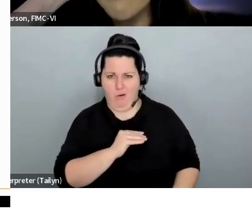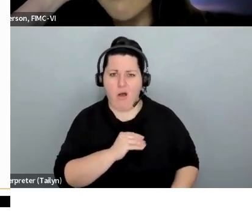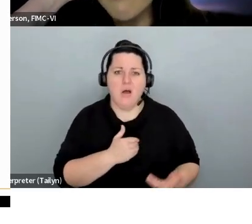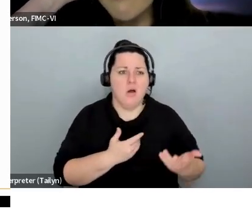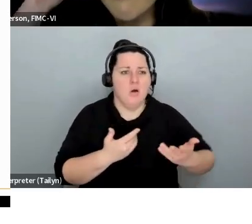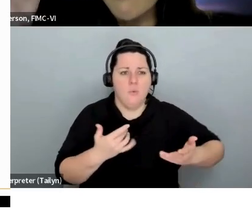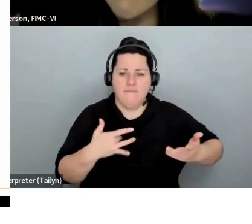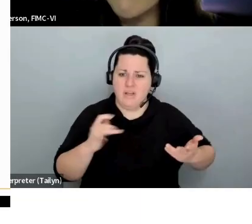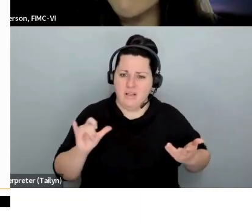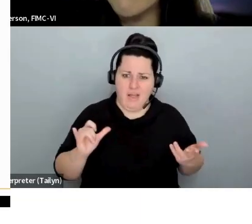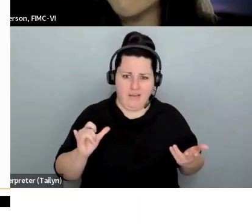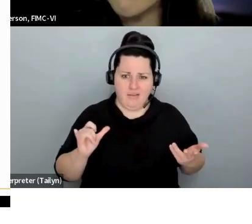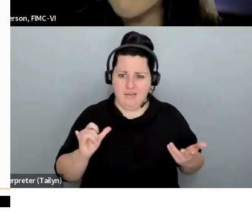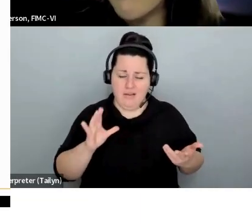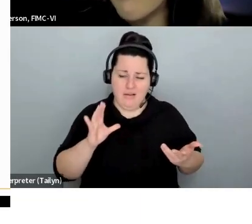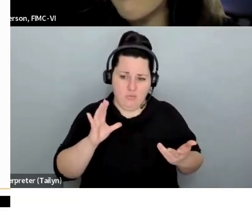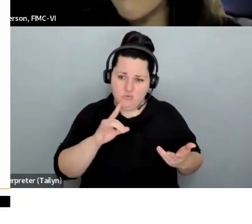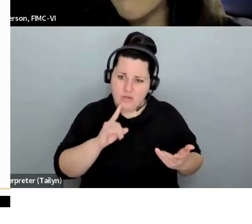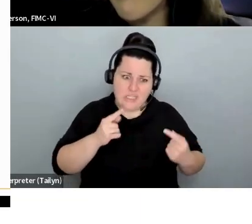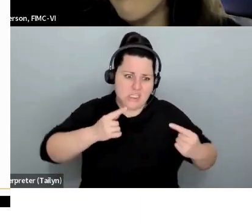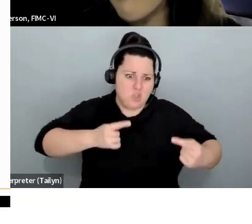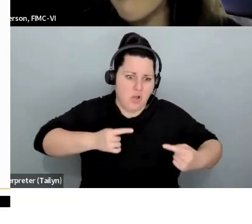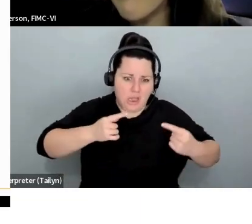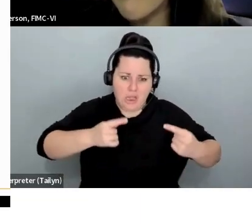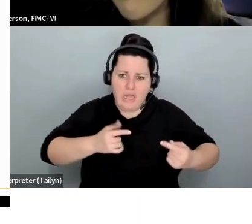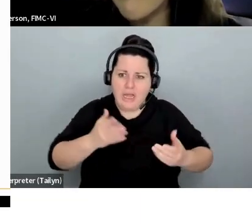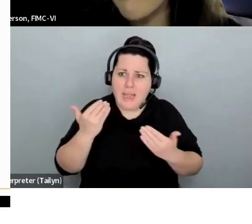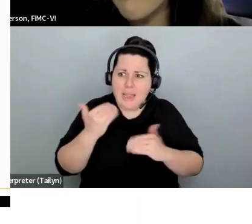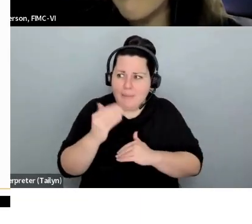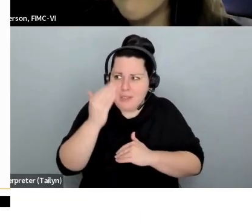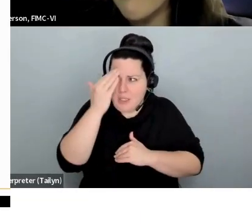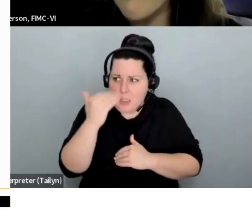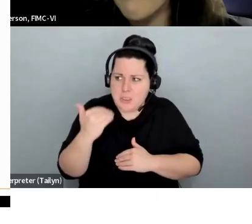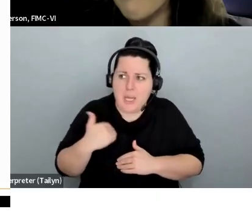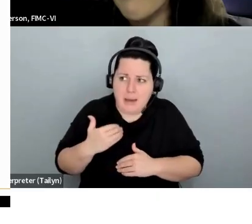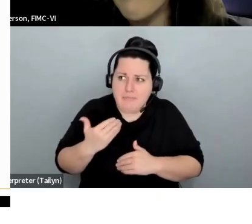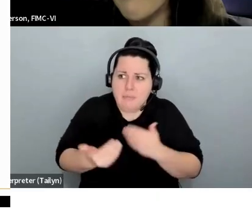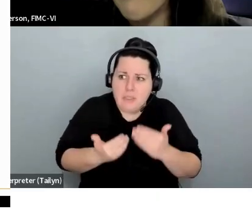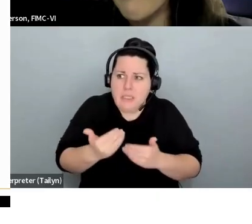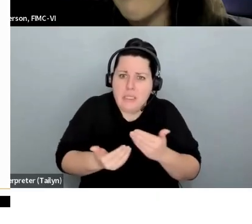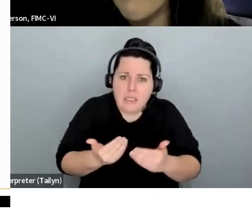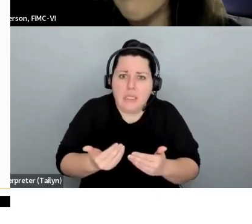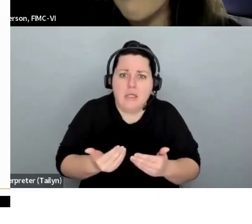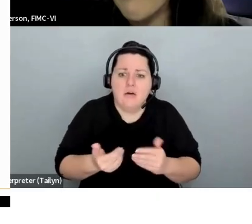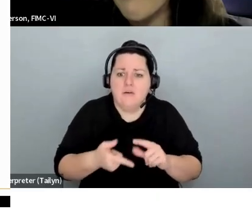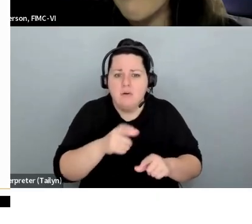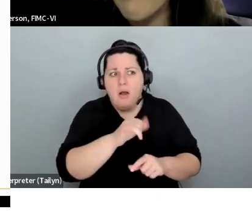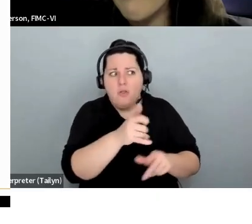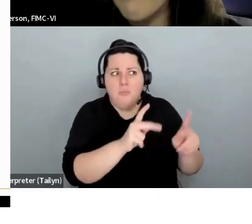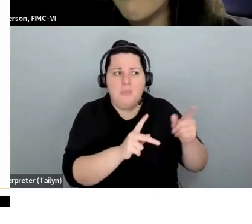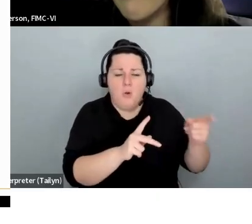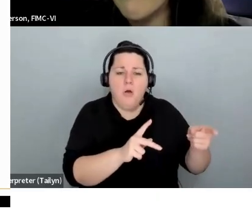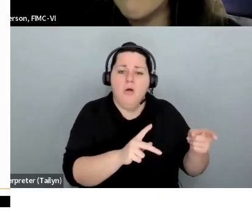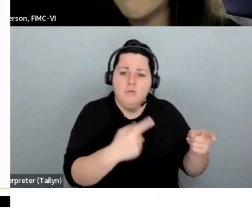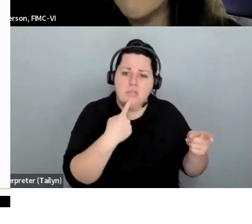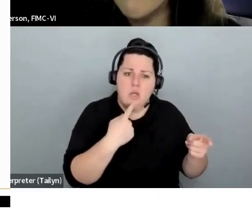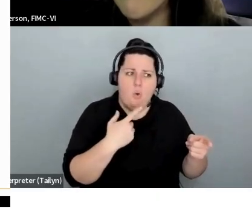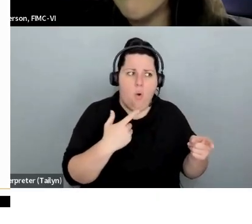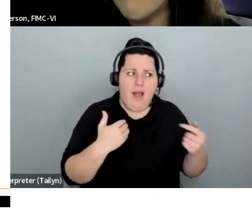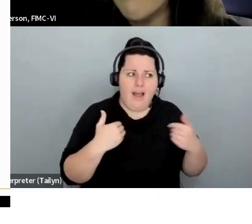we're fighting this uphill battle with very limited knowledge or from other parties that are being told like they have a